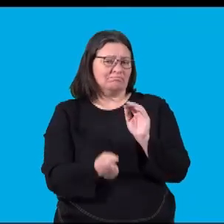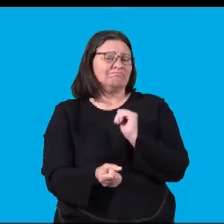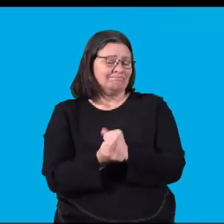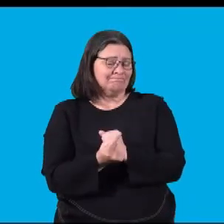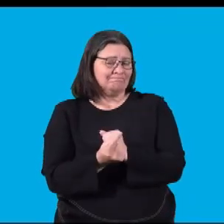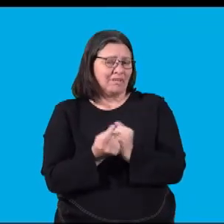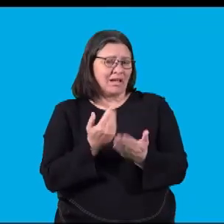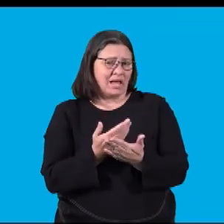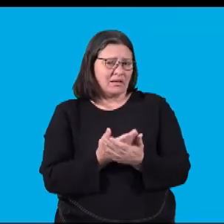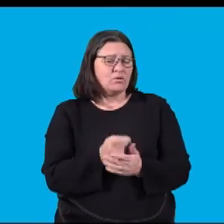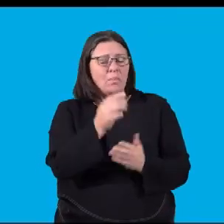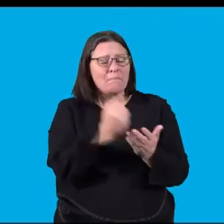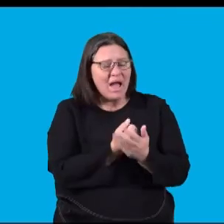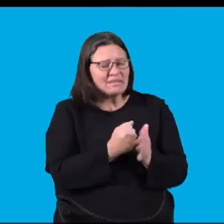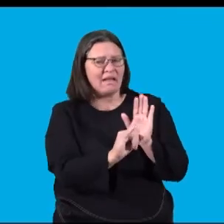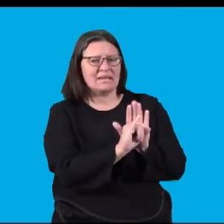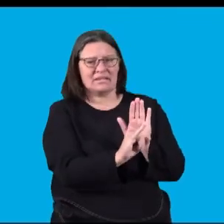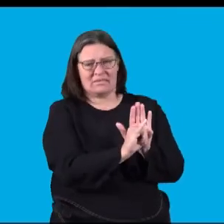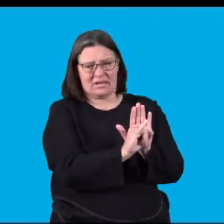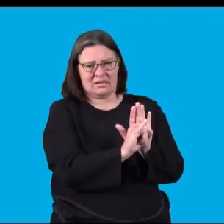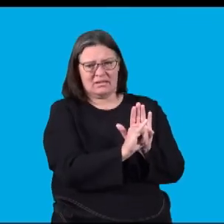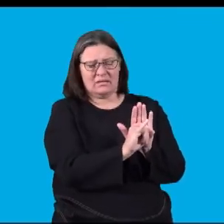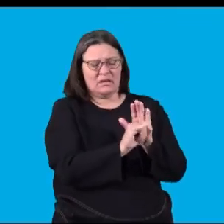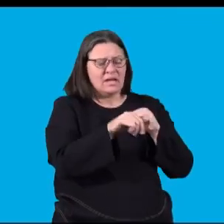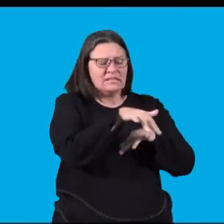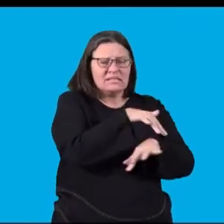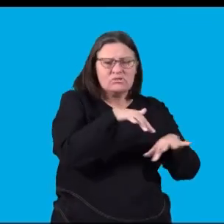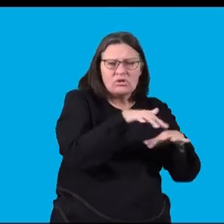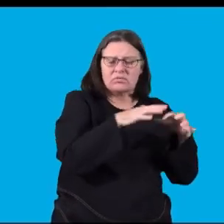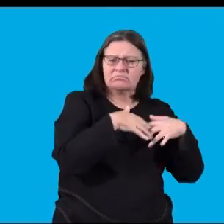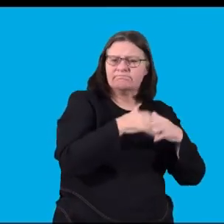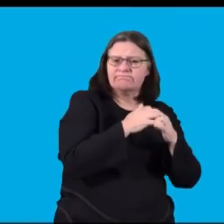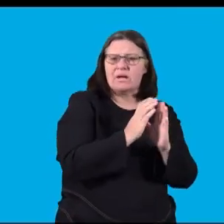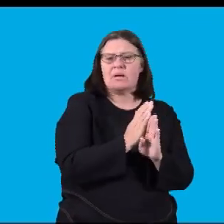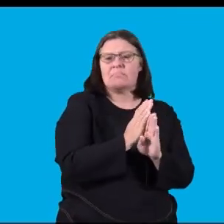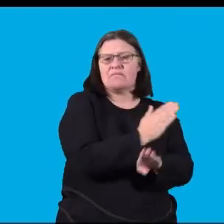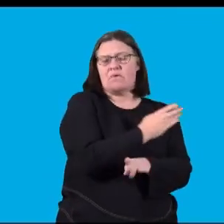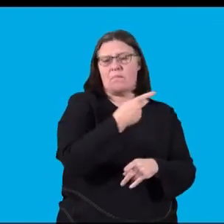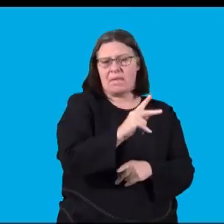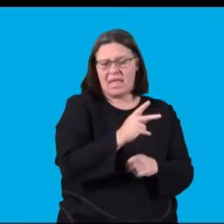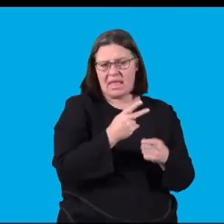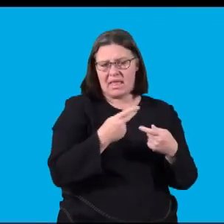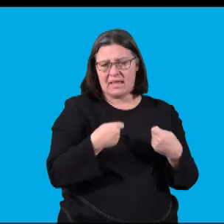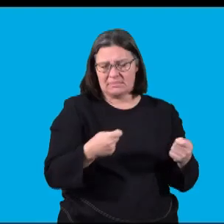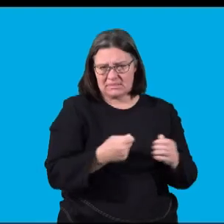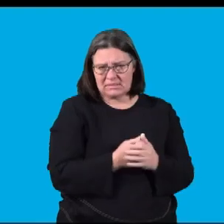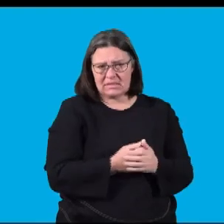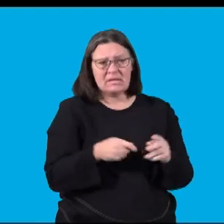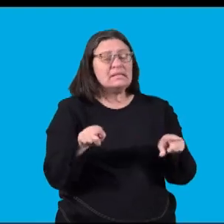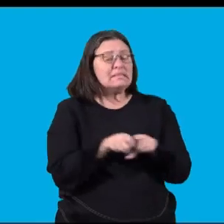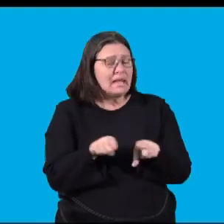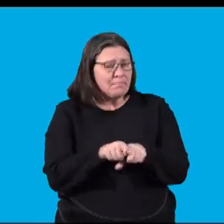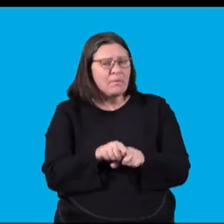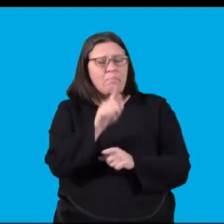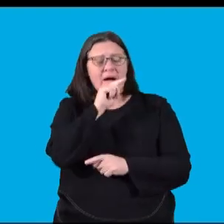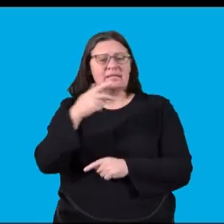skills problems that you may face, all right? You need to be able to identify situations that create prepaid expenses,